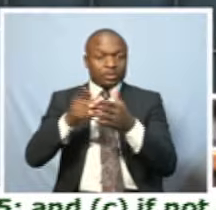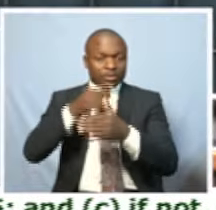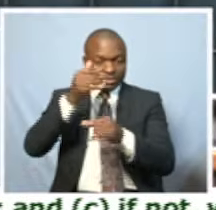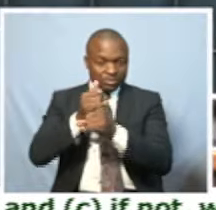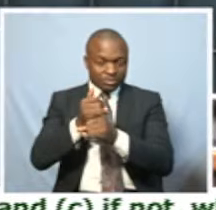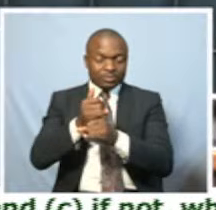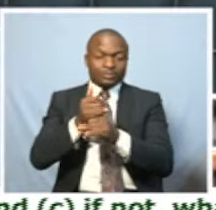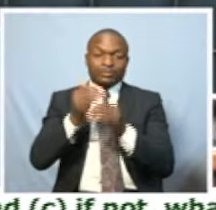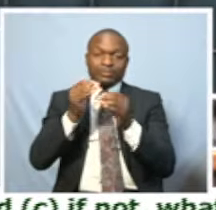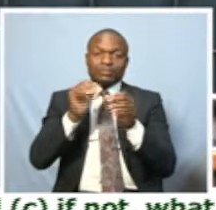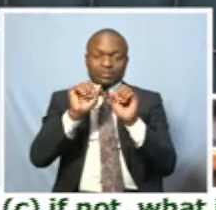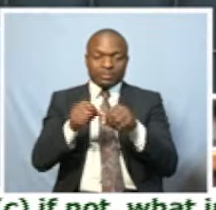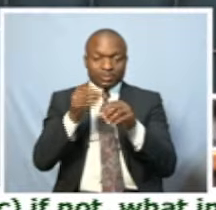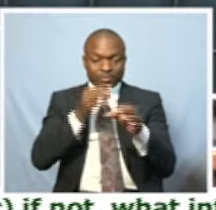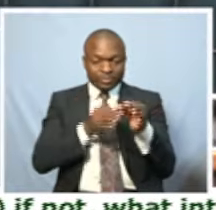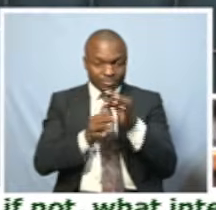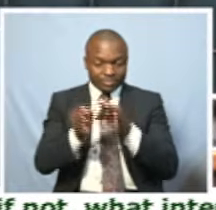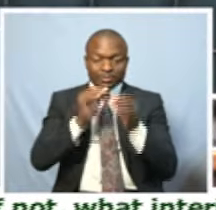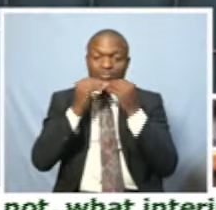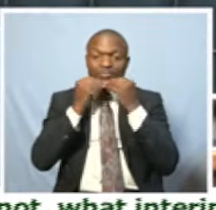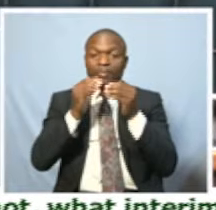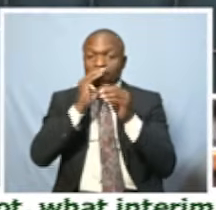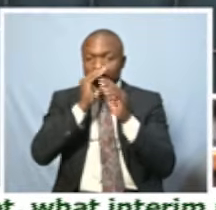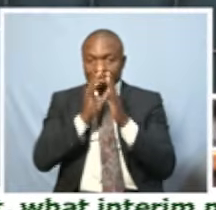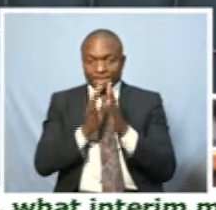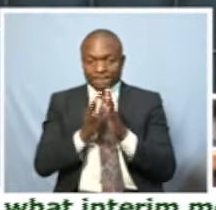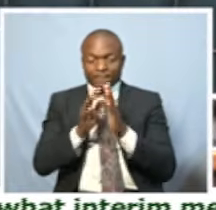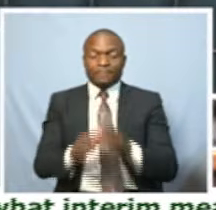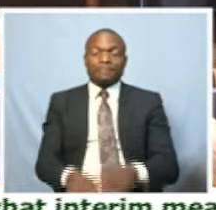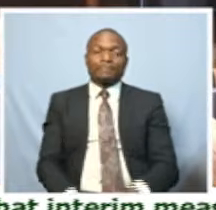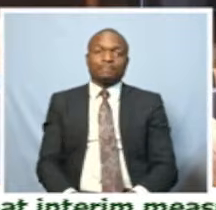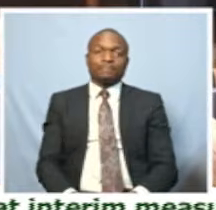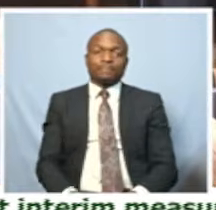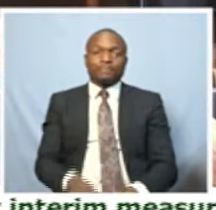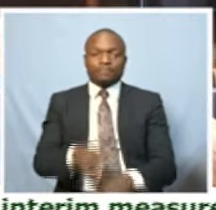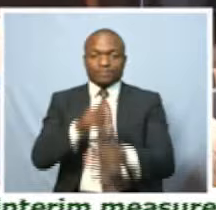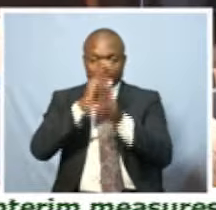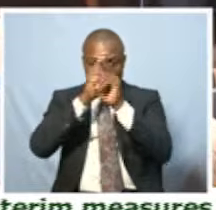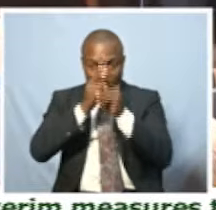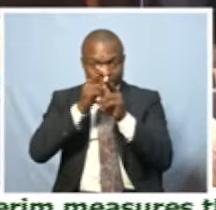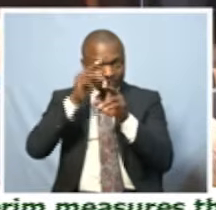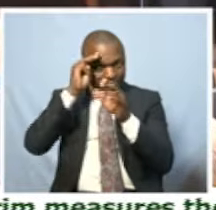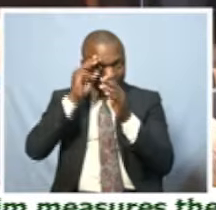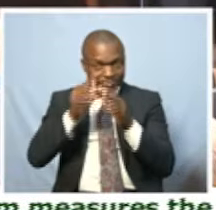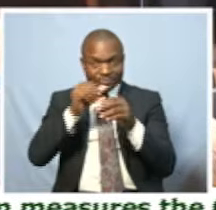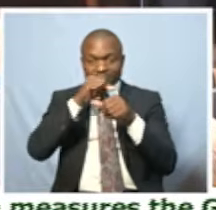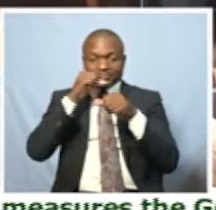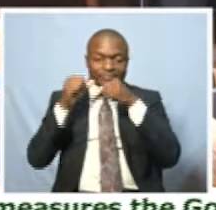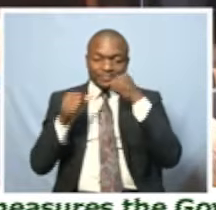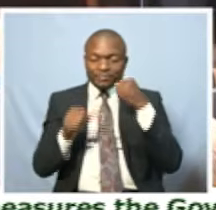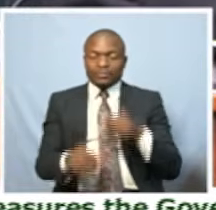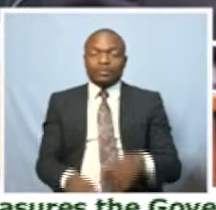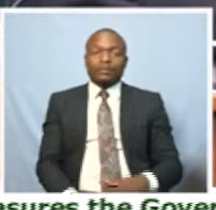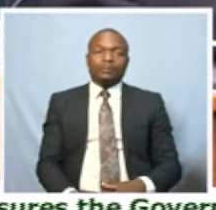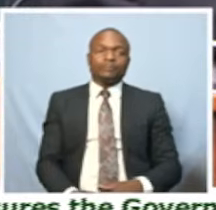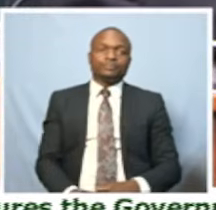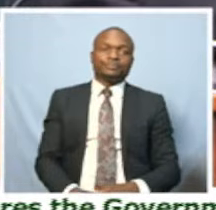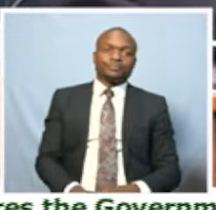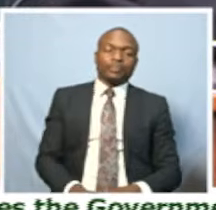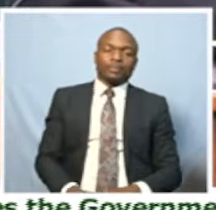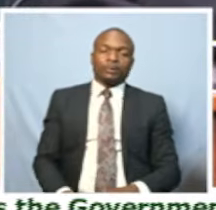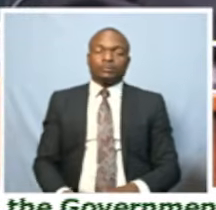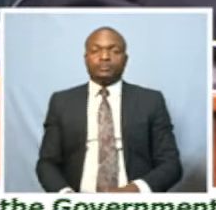Honorable Minister? Kindly clarify. Thank you, Mr. Speaker. The Honourable Minister of Agriculture.